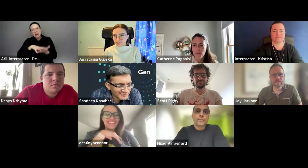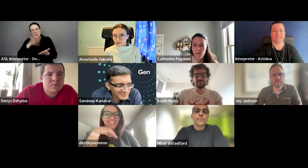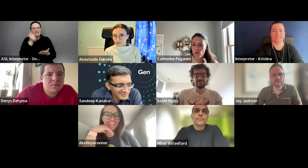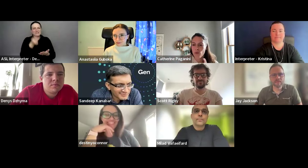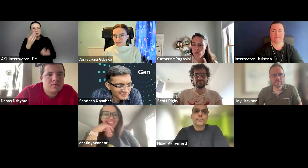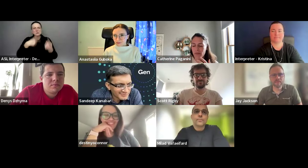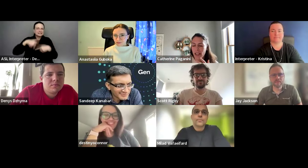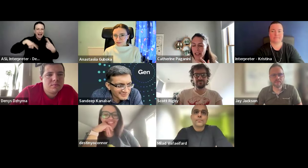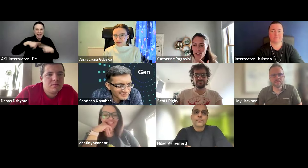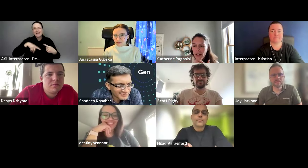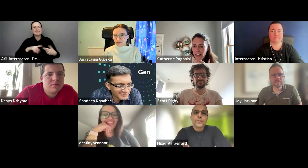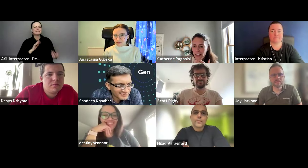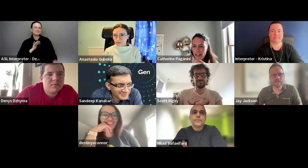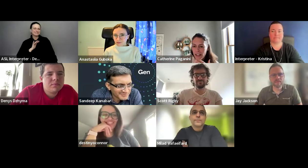signs.